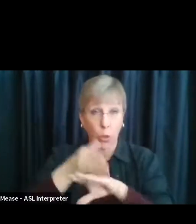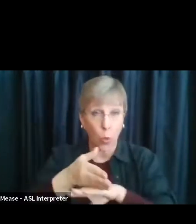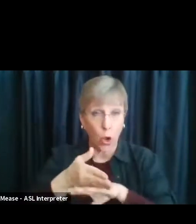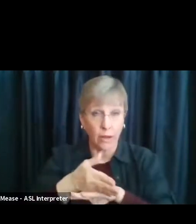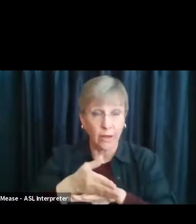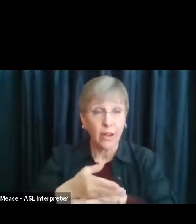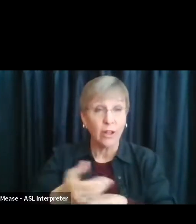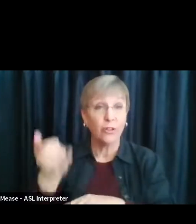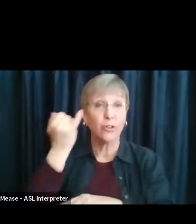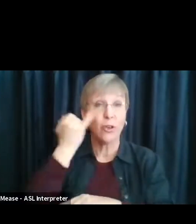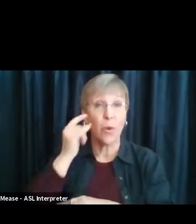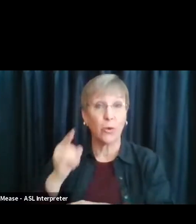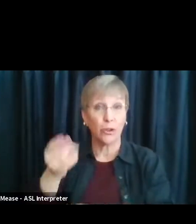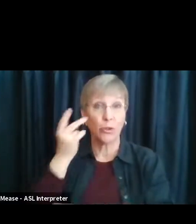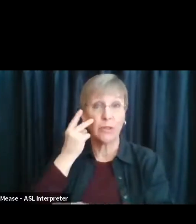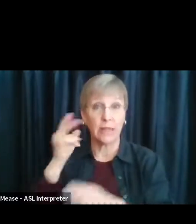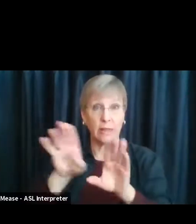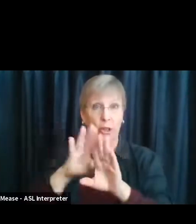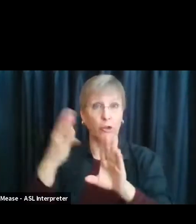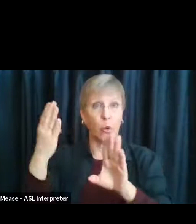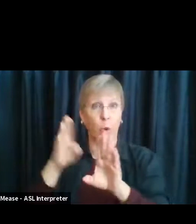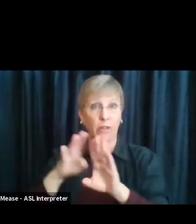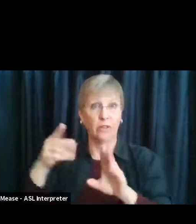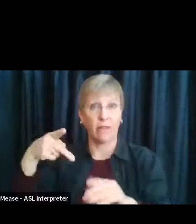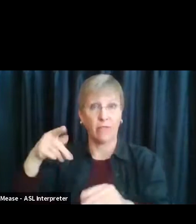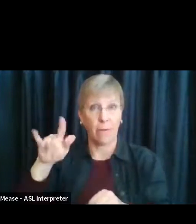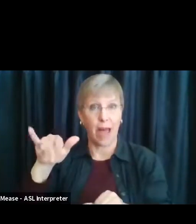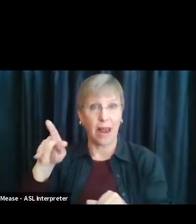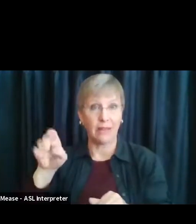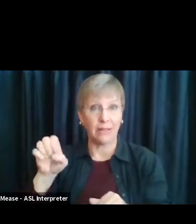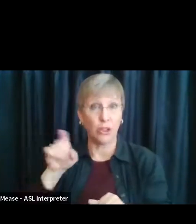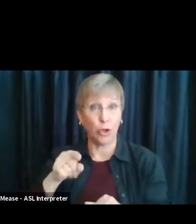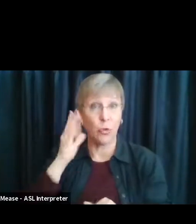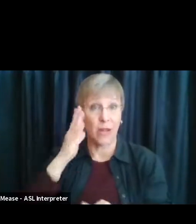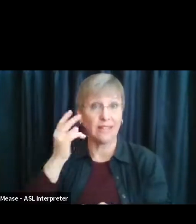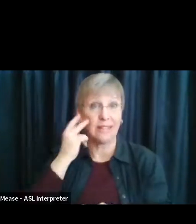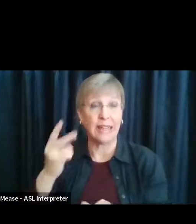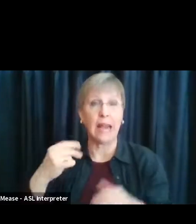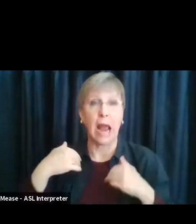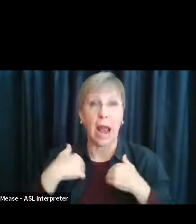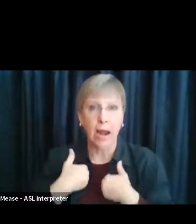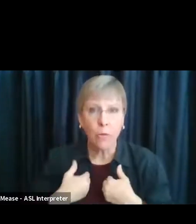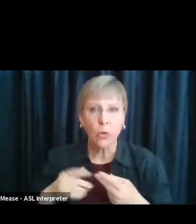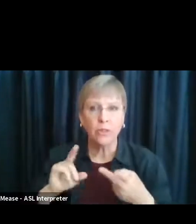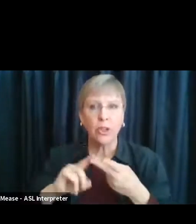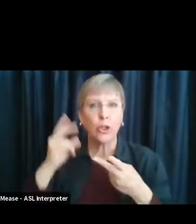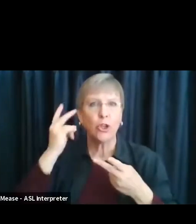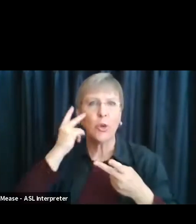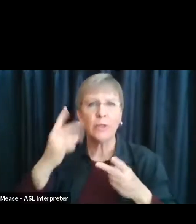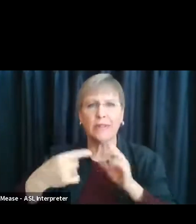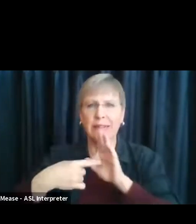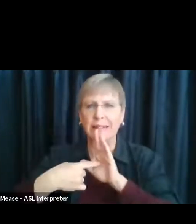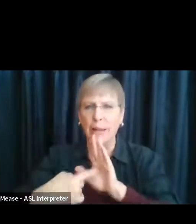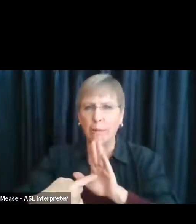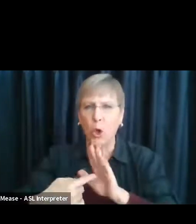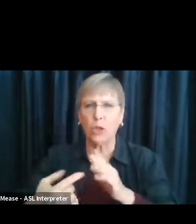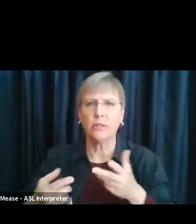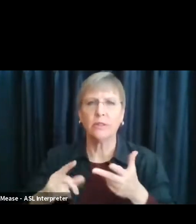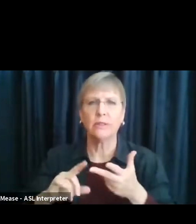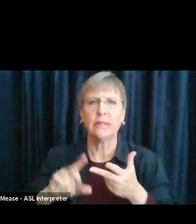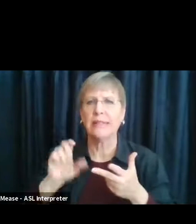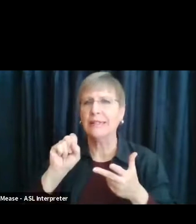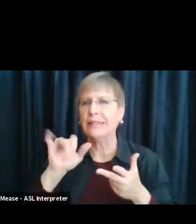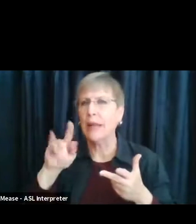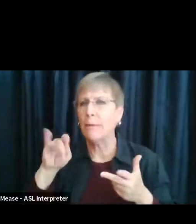if you see the doors of the palaces, you will see some animals, you will see some symbols. Actually,